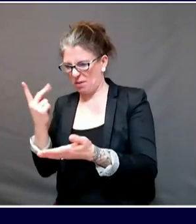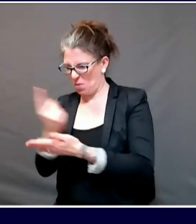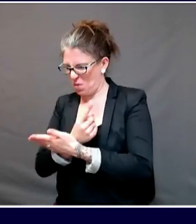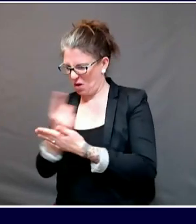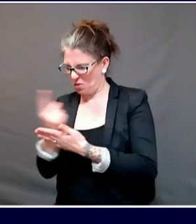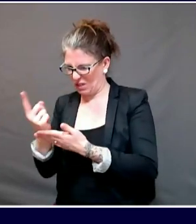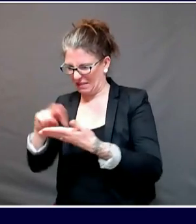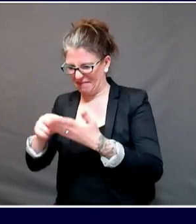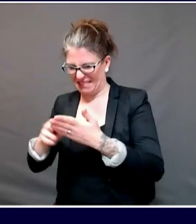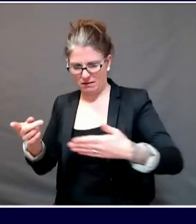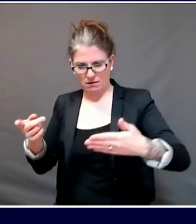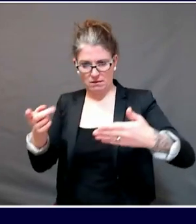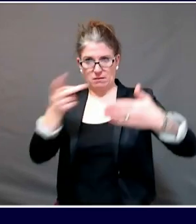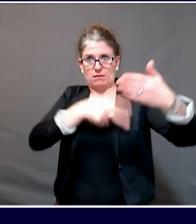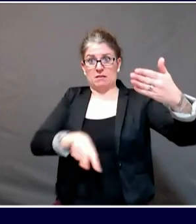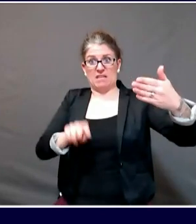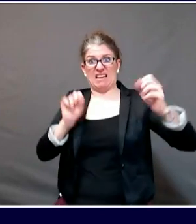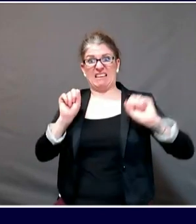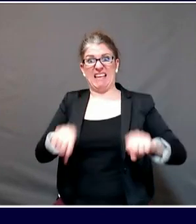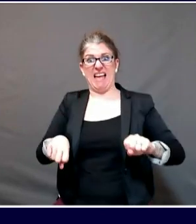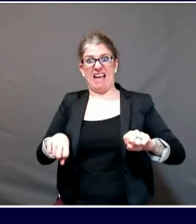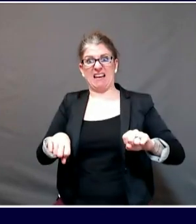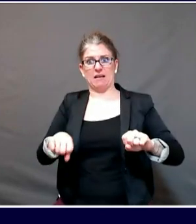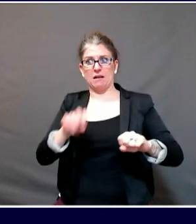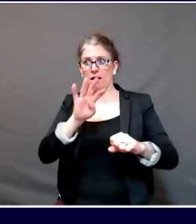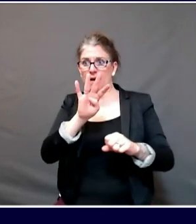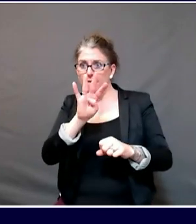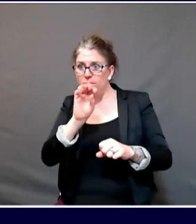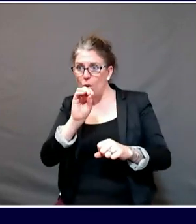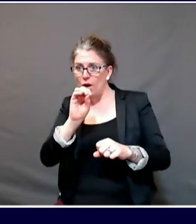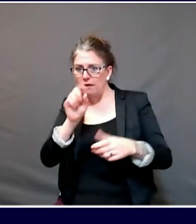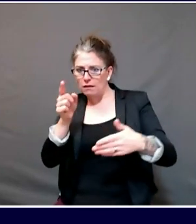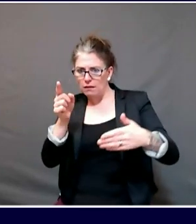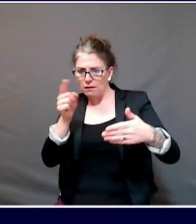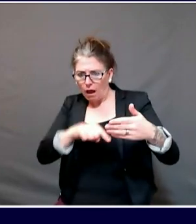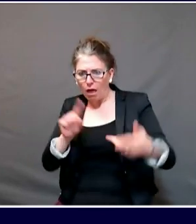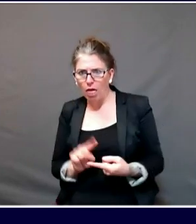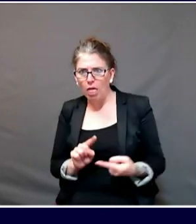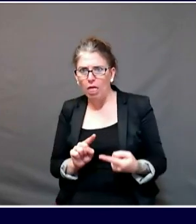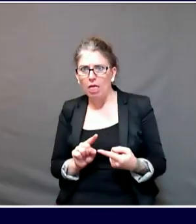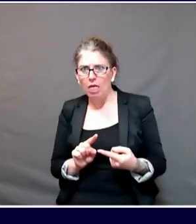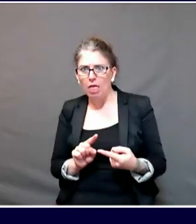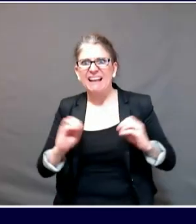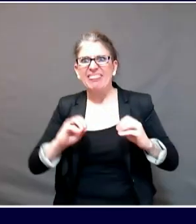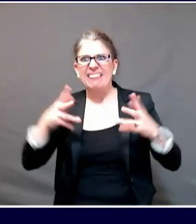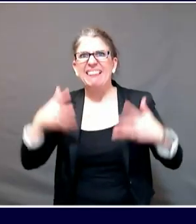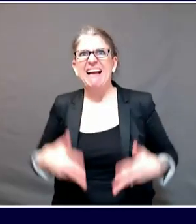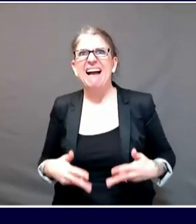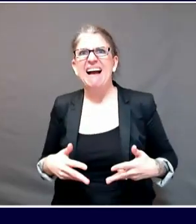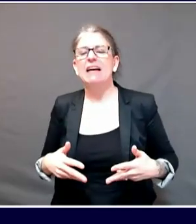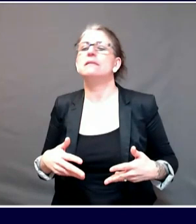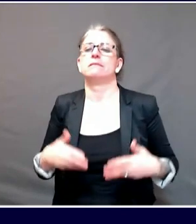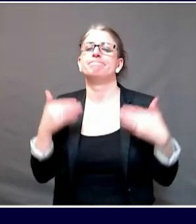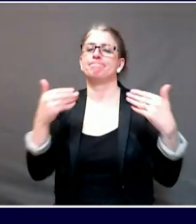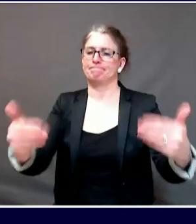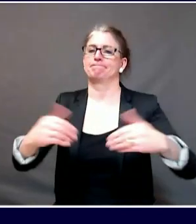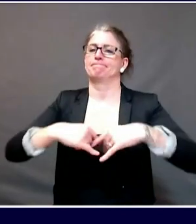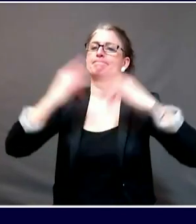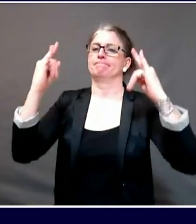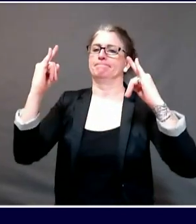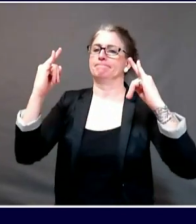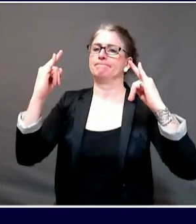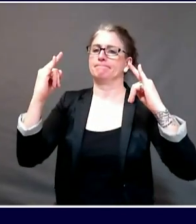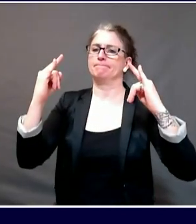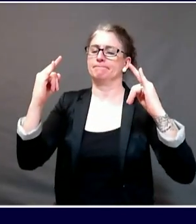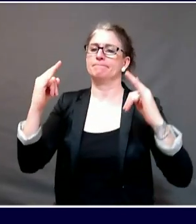move forward with the next stages of planning, which would be the setting up of the system. I don't see us being there right now, but I want everyone